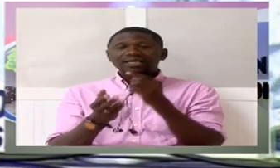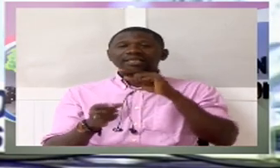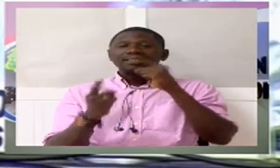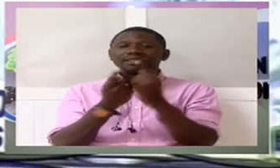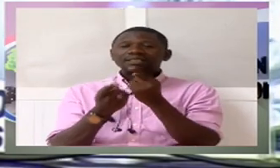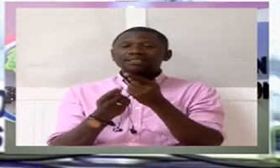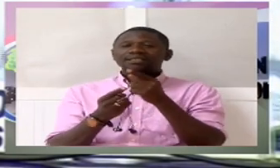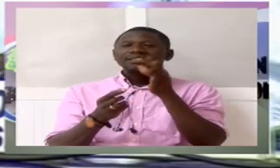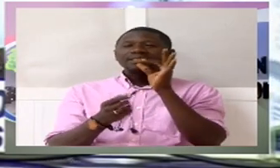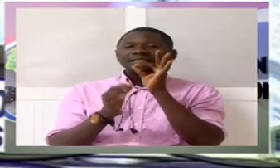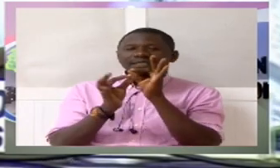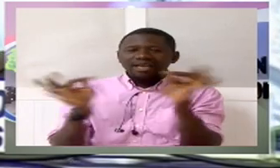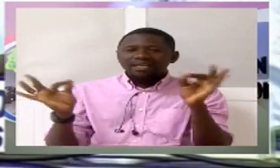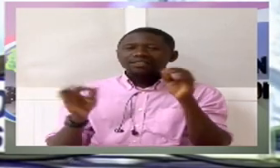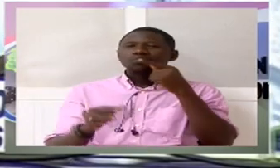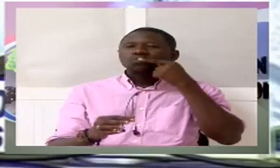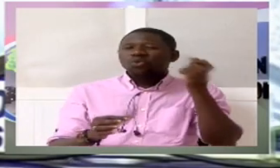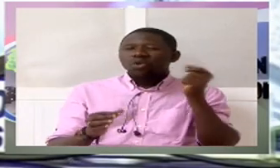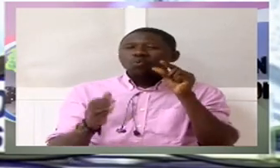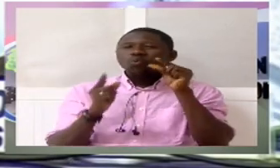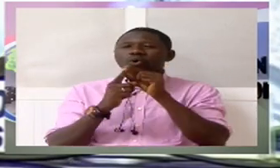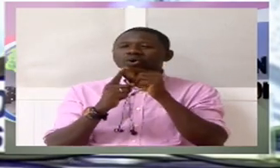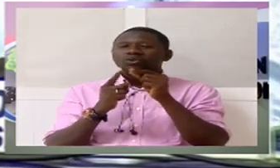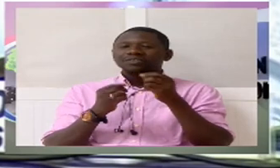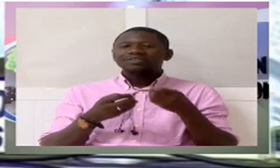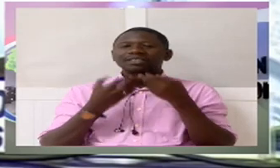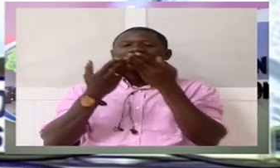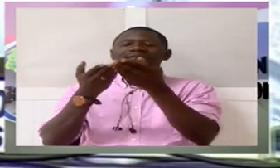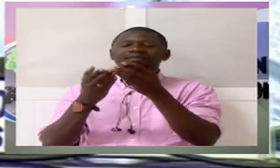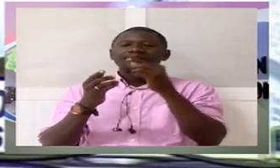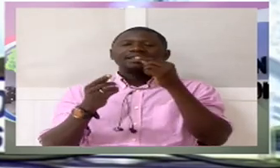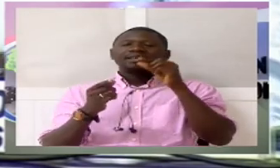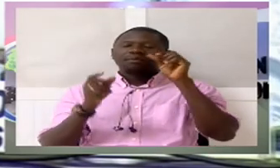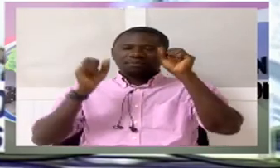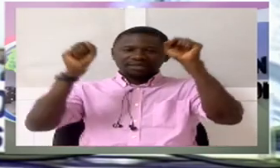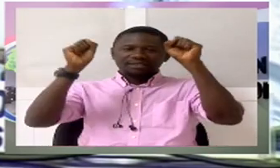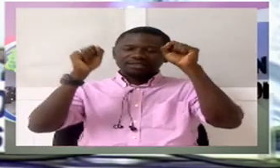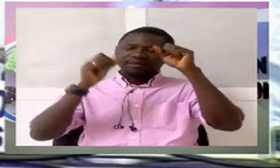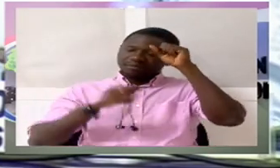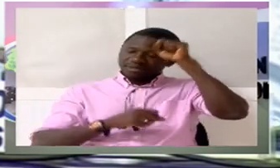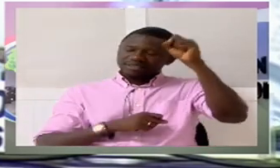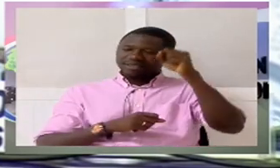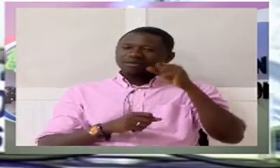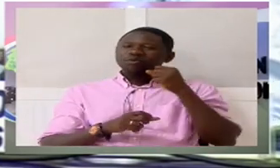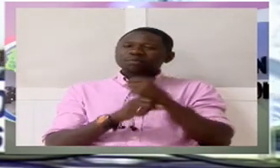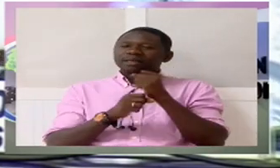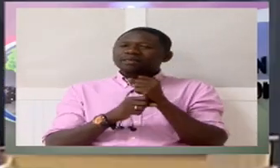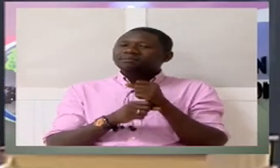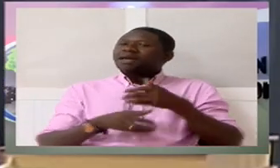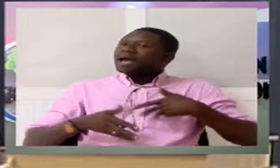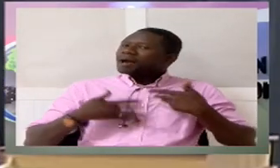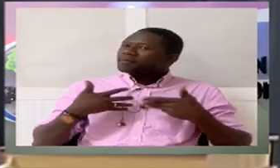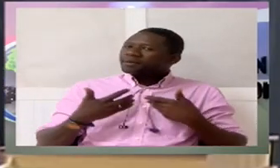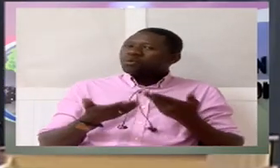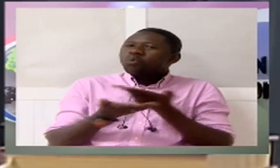In order to please him. Why did you have to do that? Mune nal bokela. You